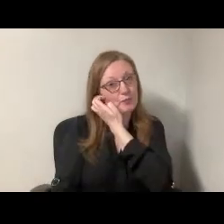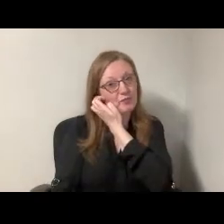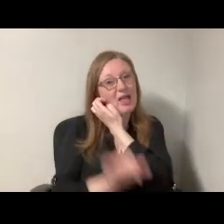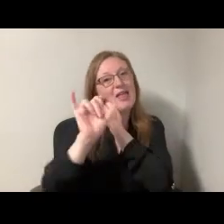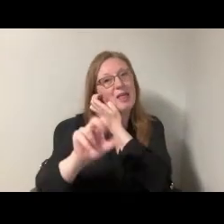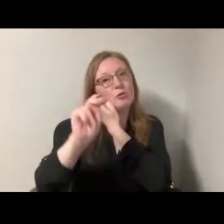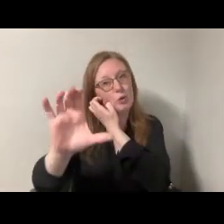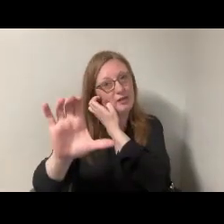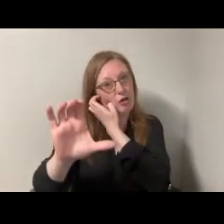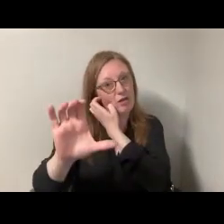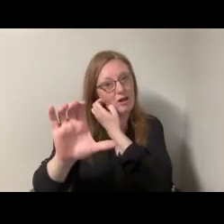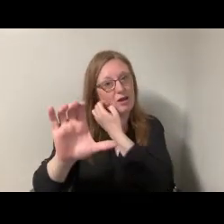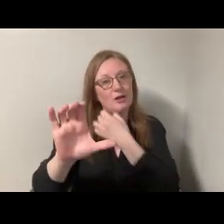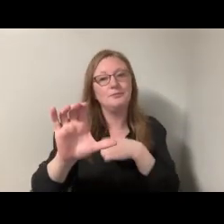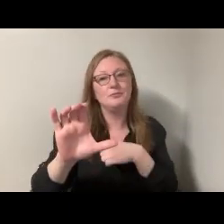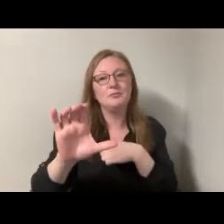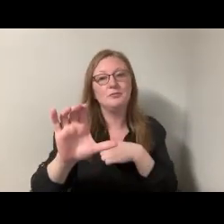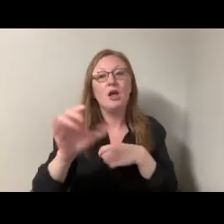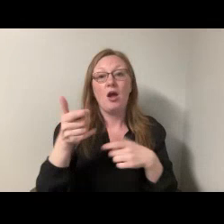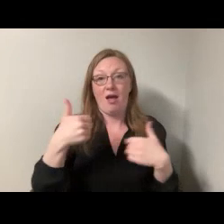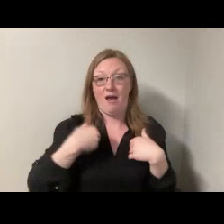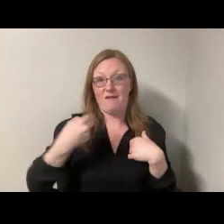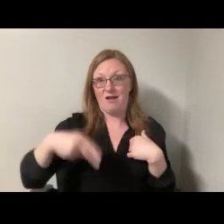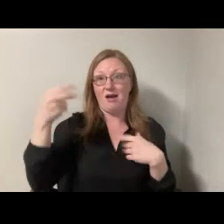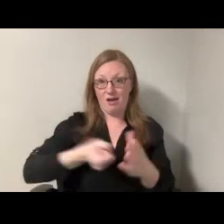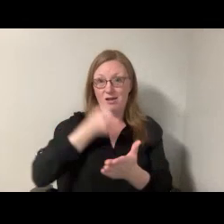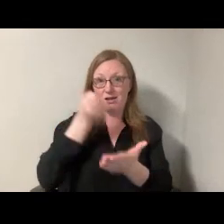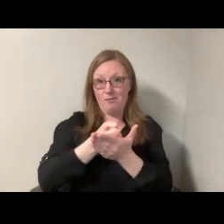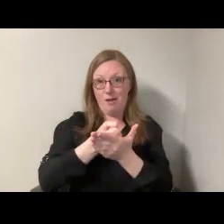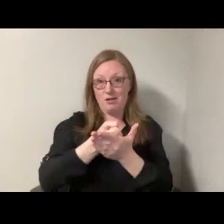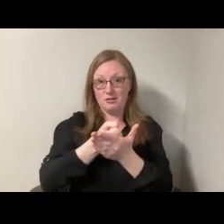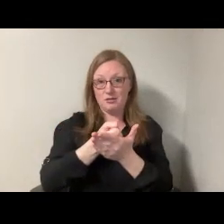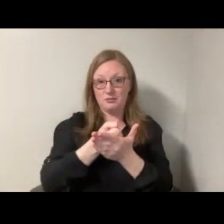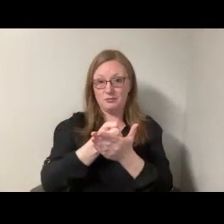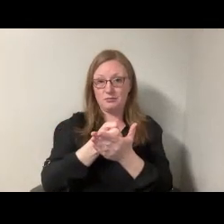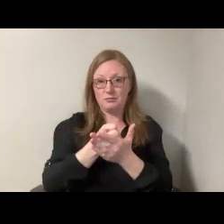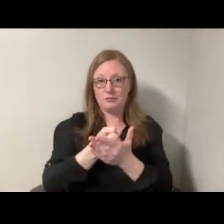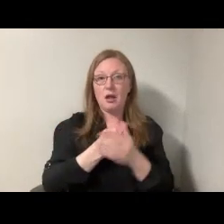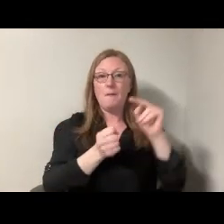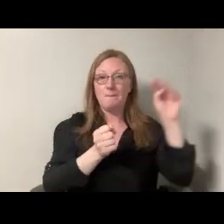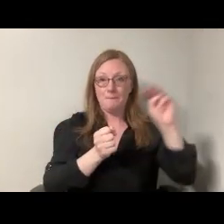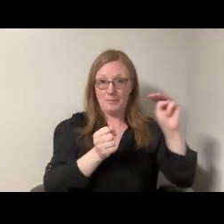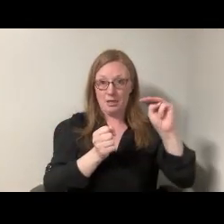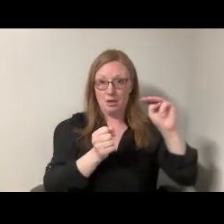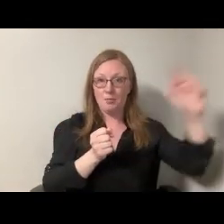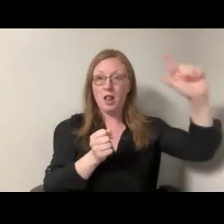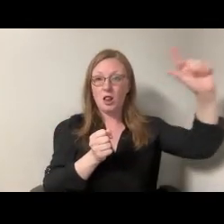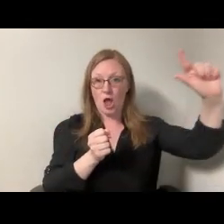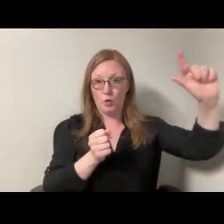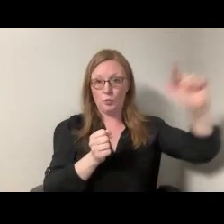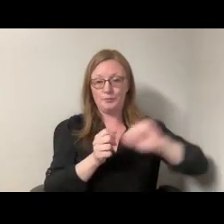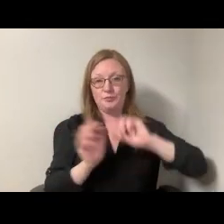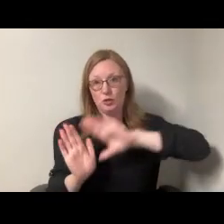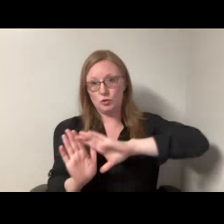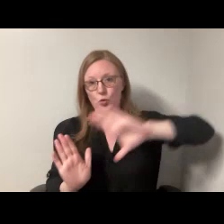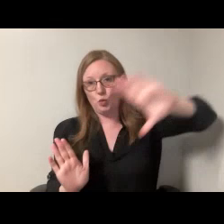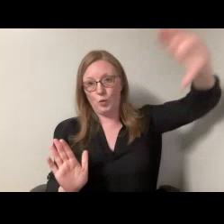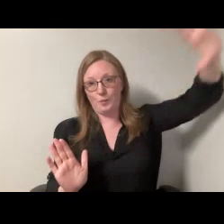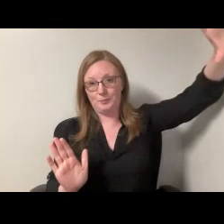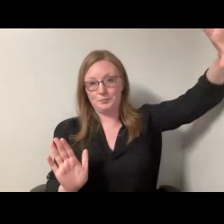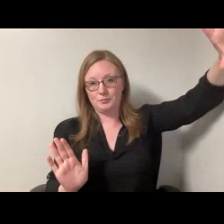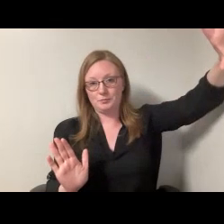Here's the counties here. Okay, this is the high impact, medium, and low impact zone. All right.